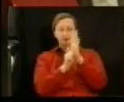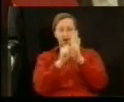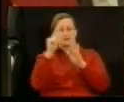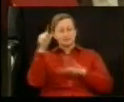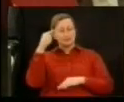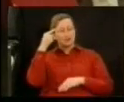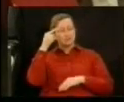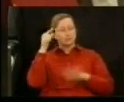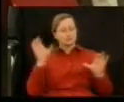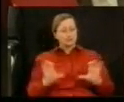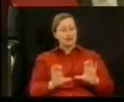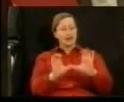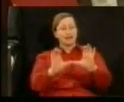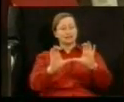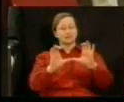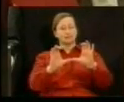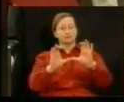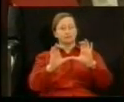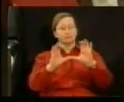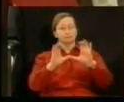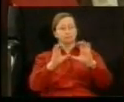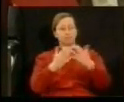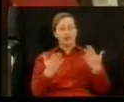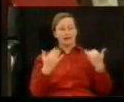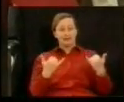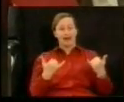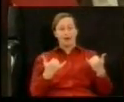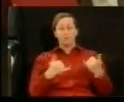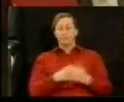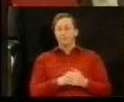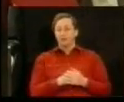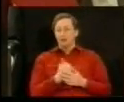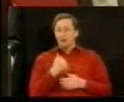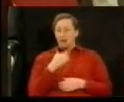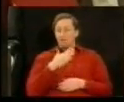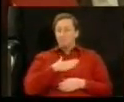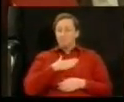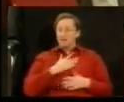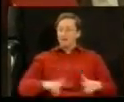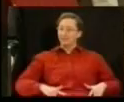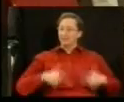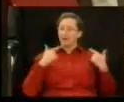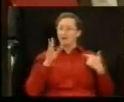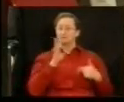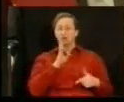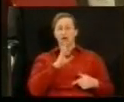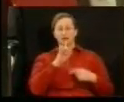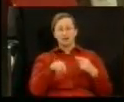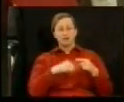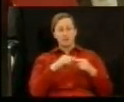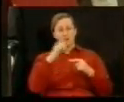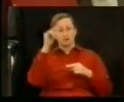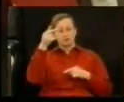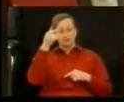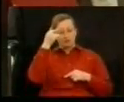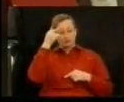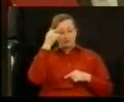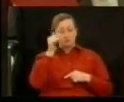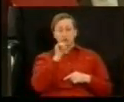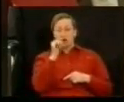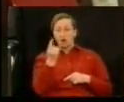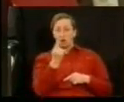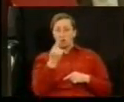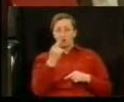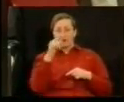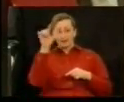active scene right at the moment. I spent my life talking about governments, not just